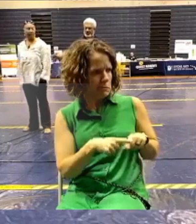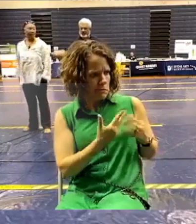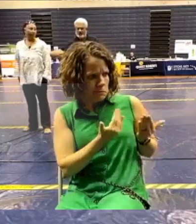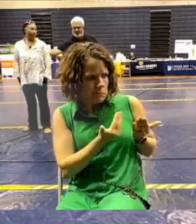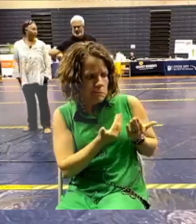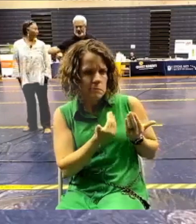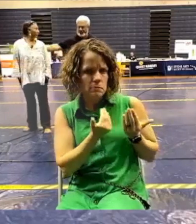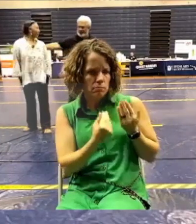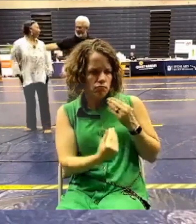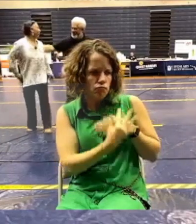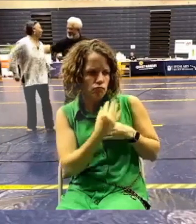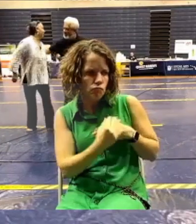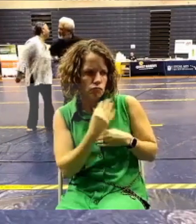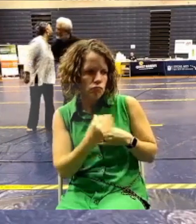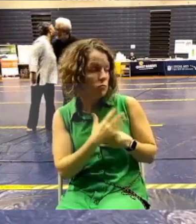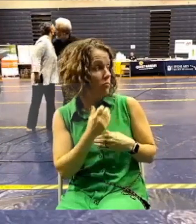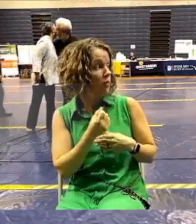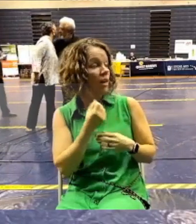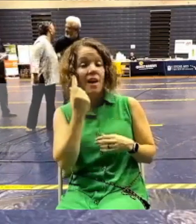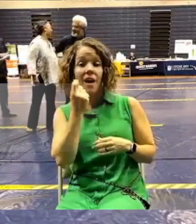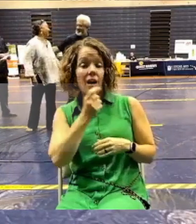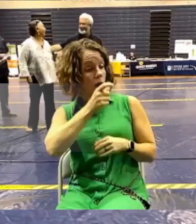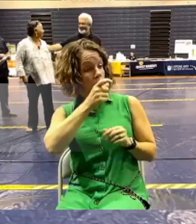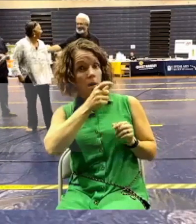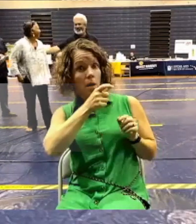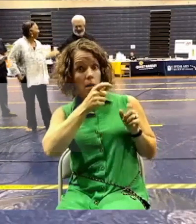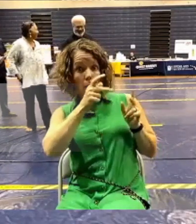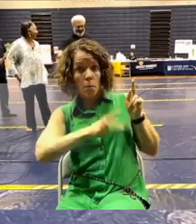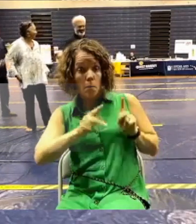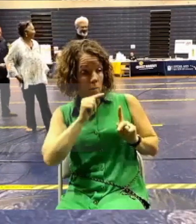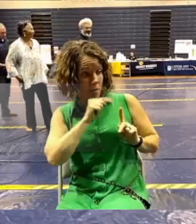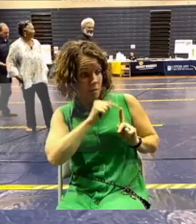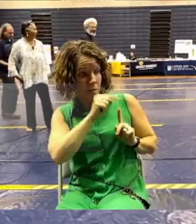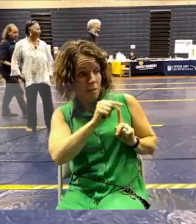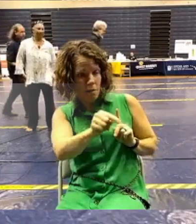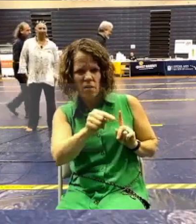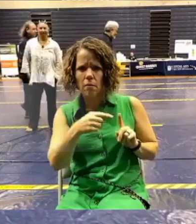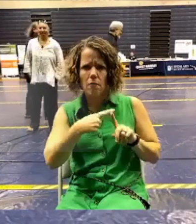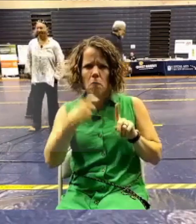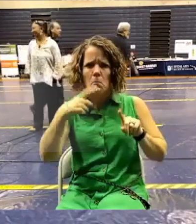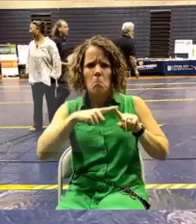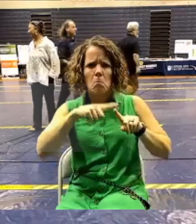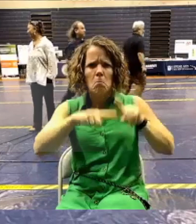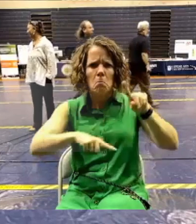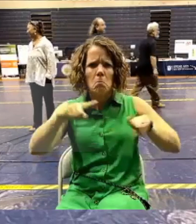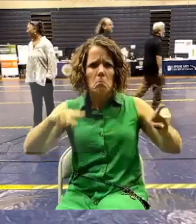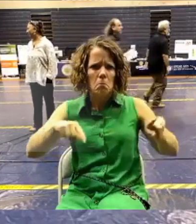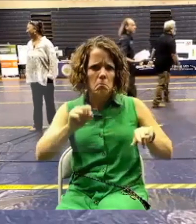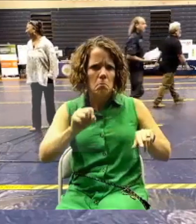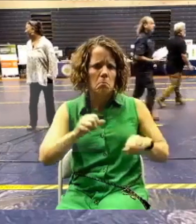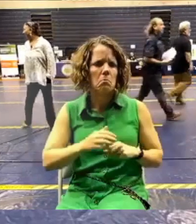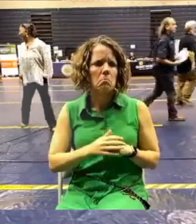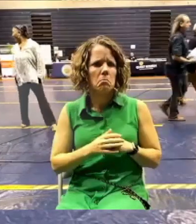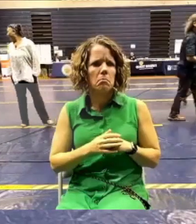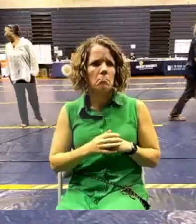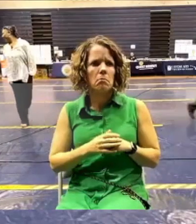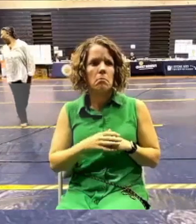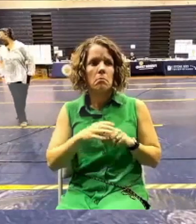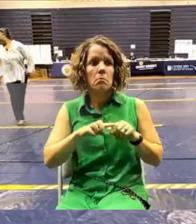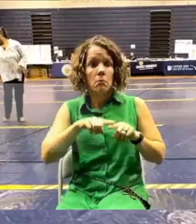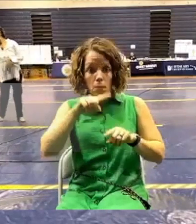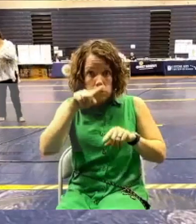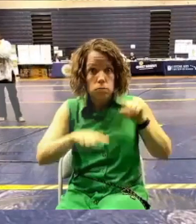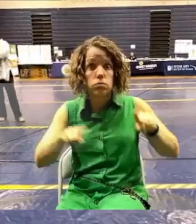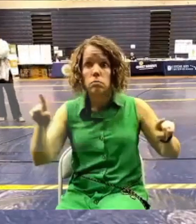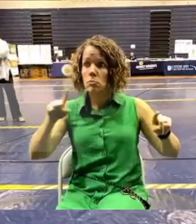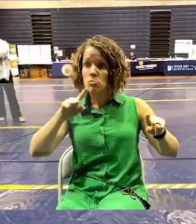that was on purpose, so that they could represent different interests that made up. Now, did we hit every community here? No, we didn't.